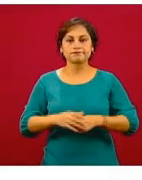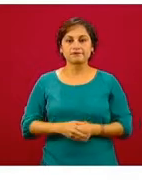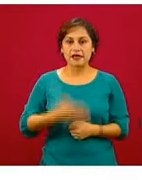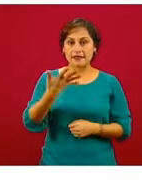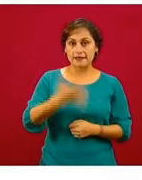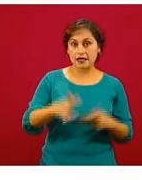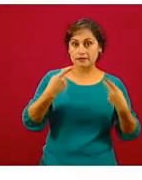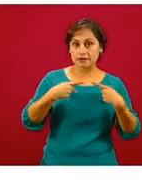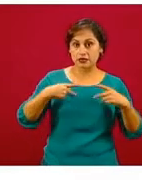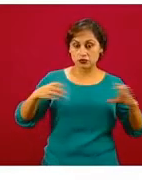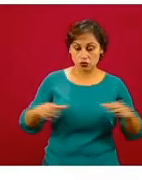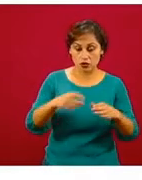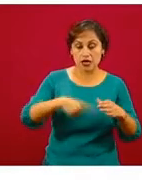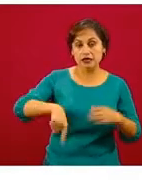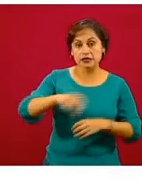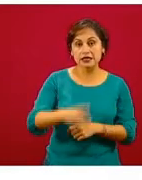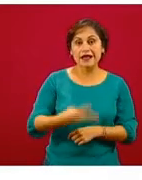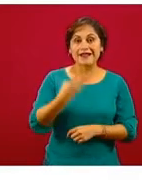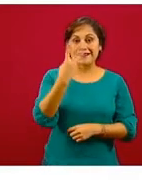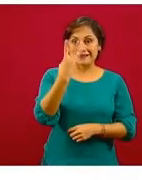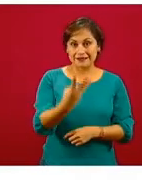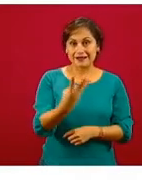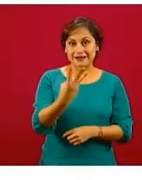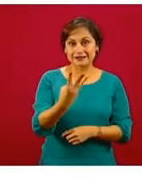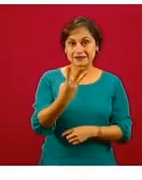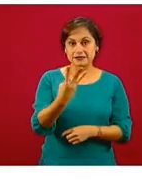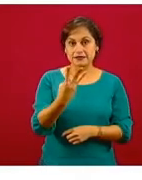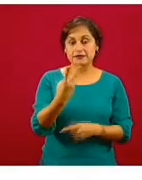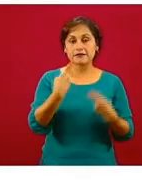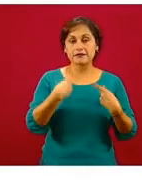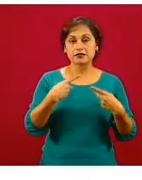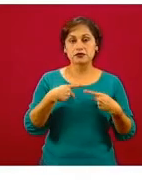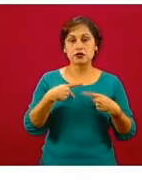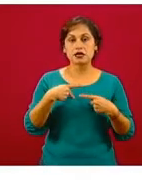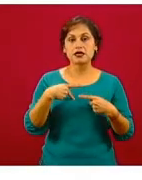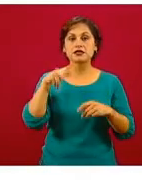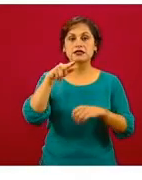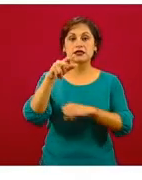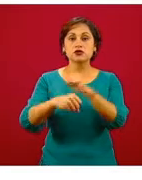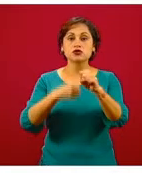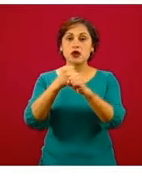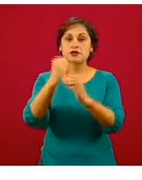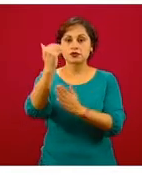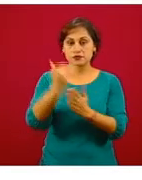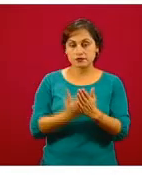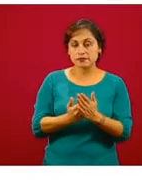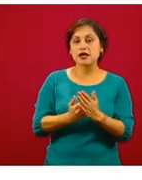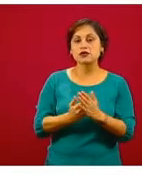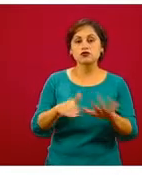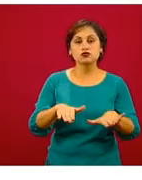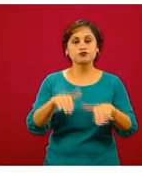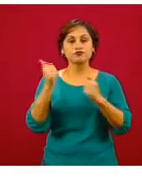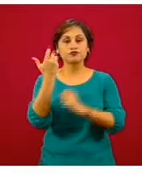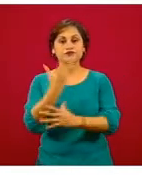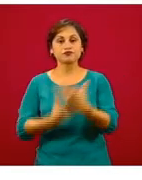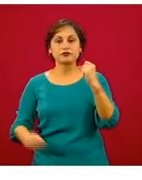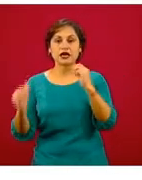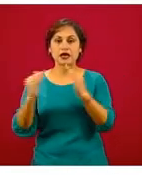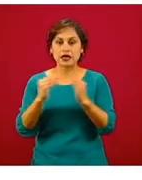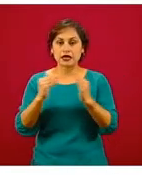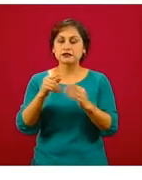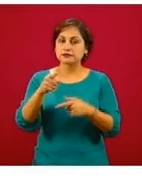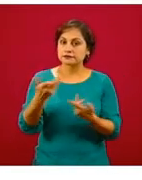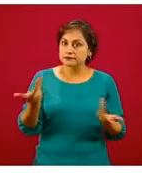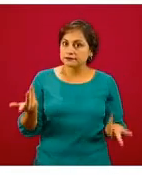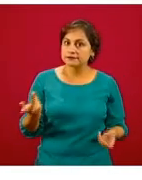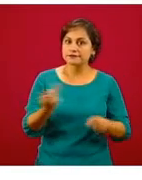following. 3 out of every 10 people left home before they reached the adult age. So these